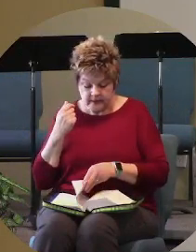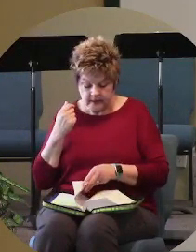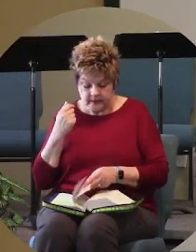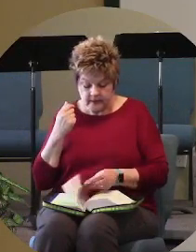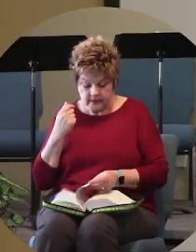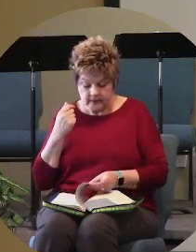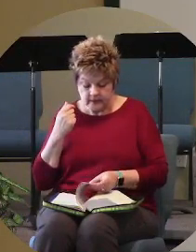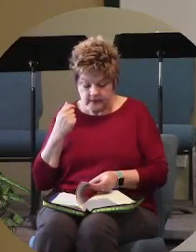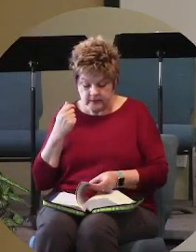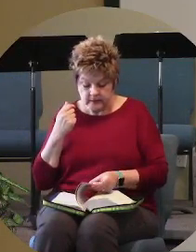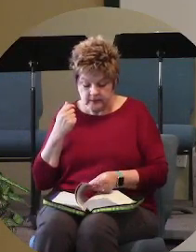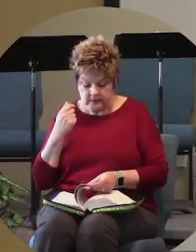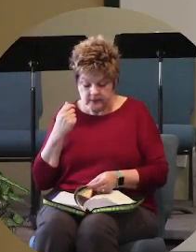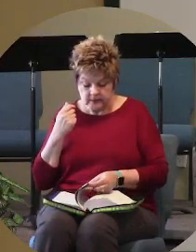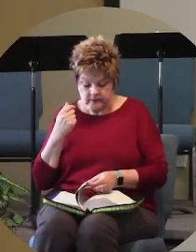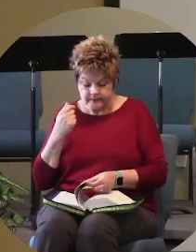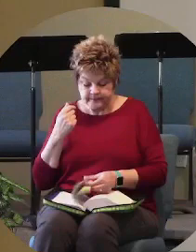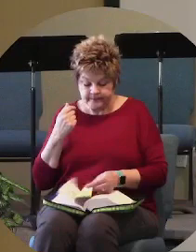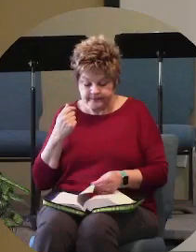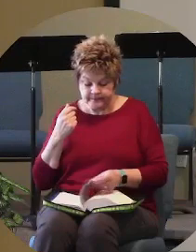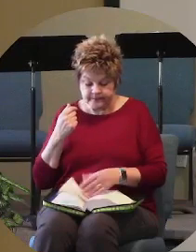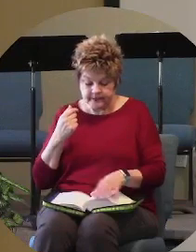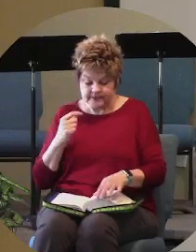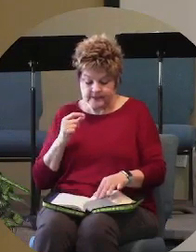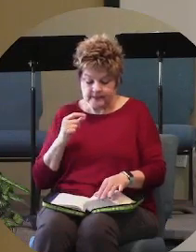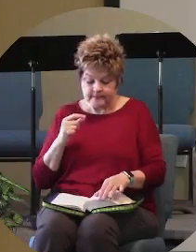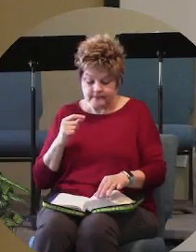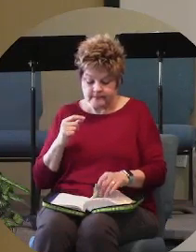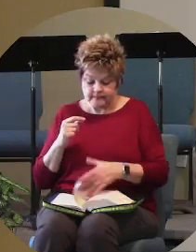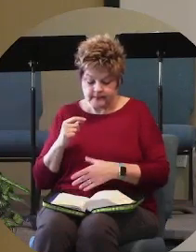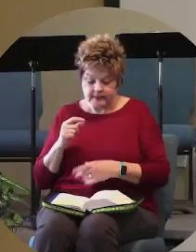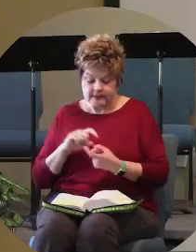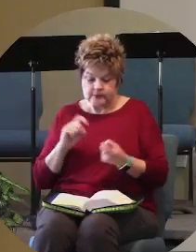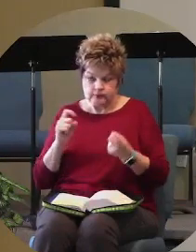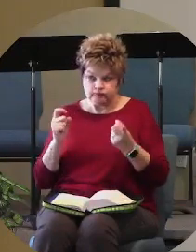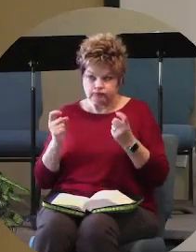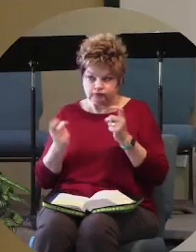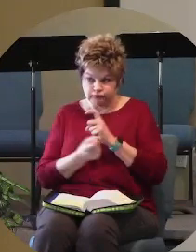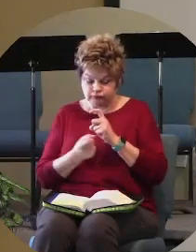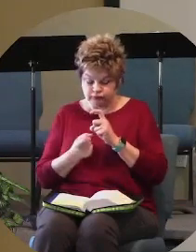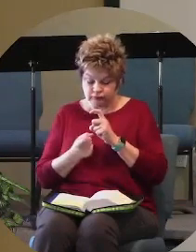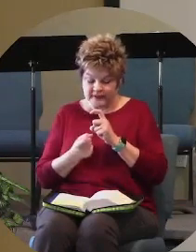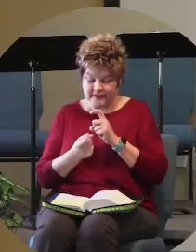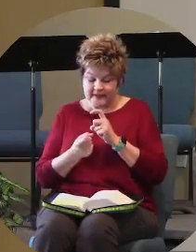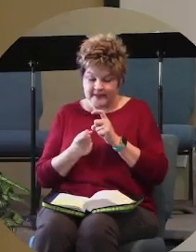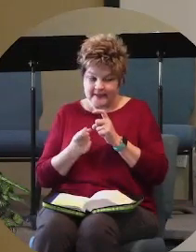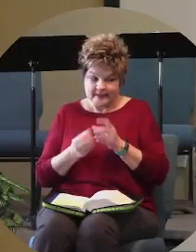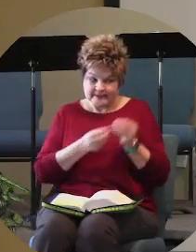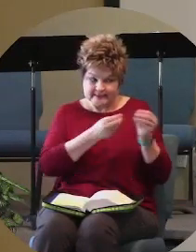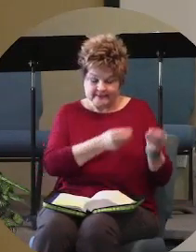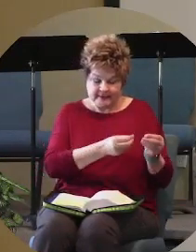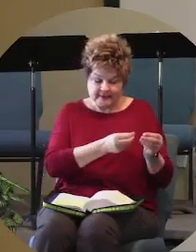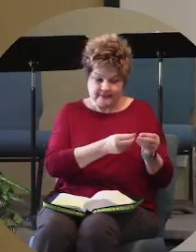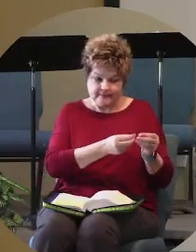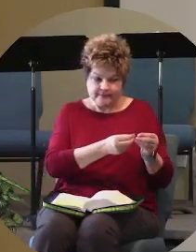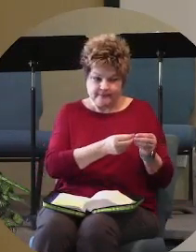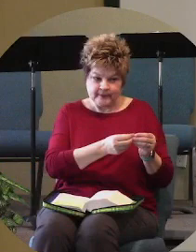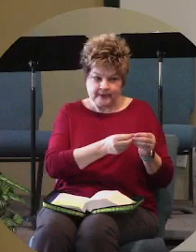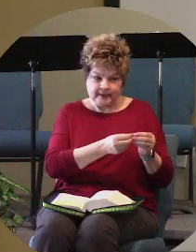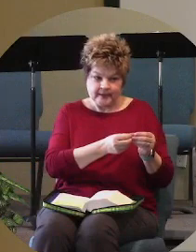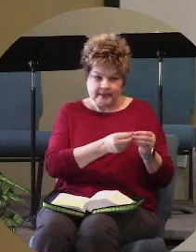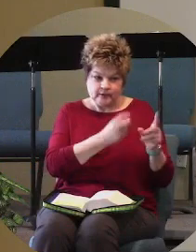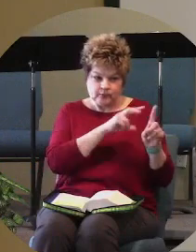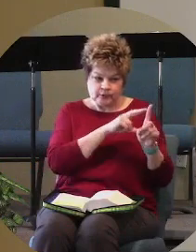he's shifting. He's given him his theology, his philosophy, his